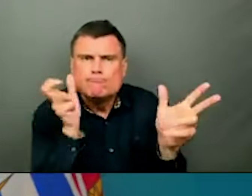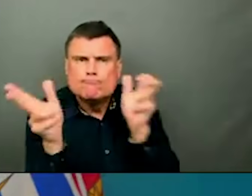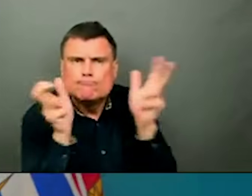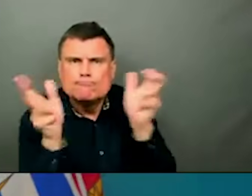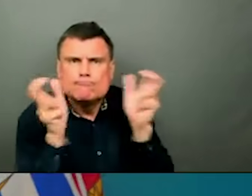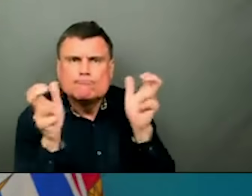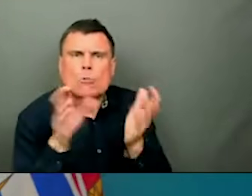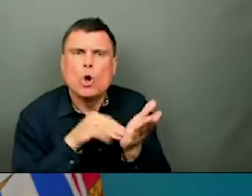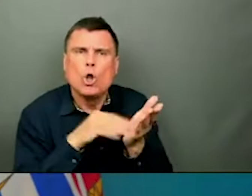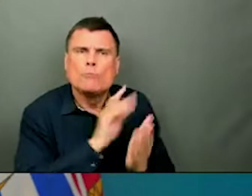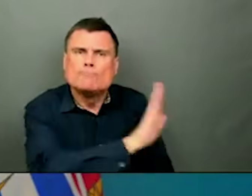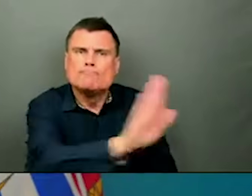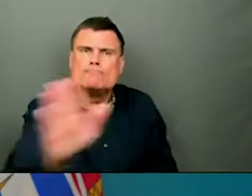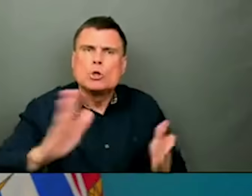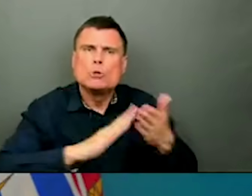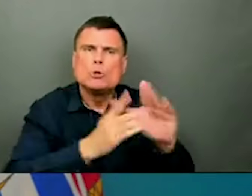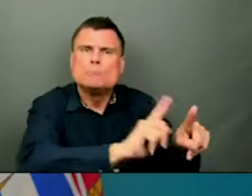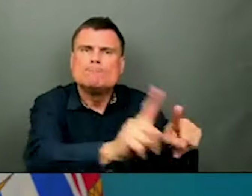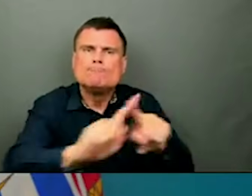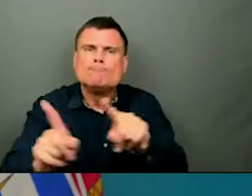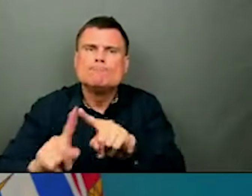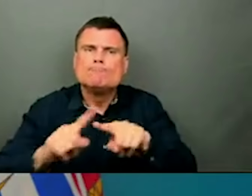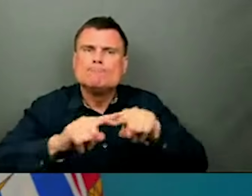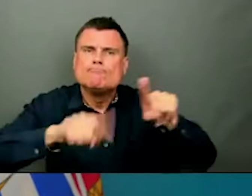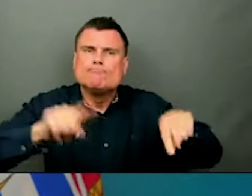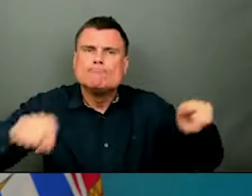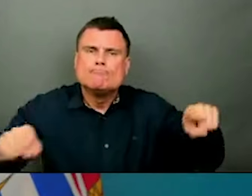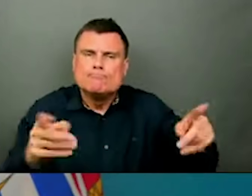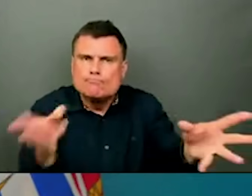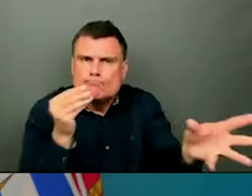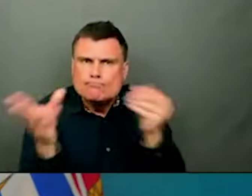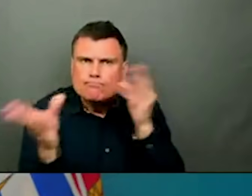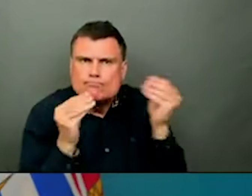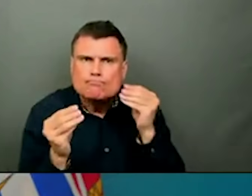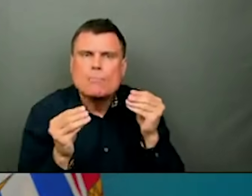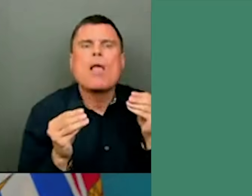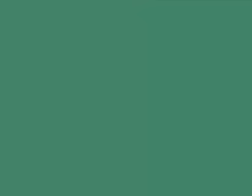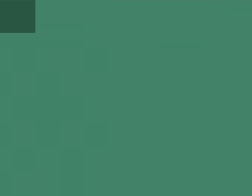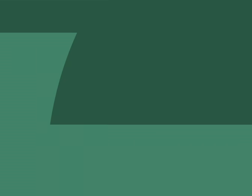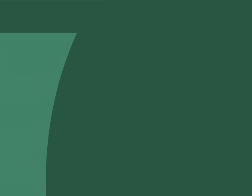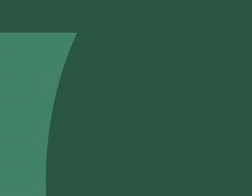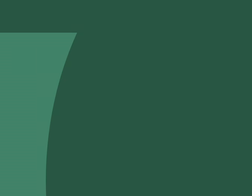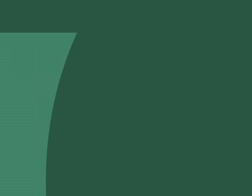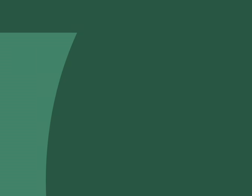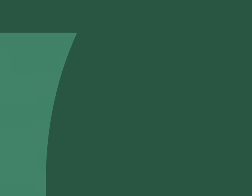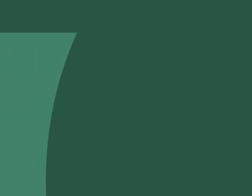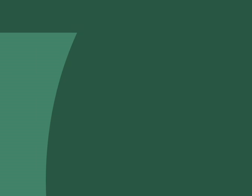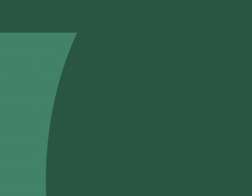communities as well, which has gone out throughout the pandemic, but on registration is particularly important now.